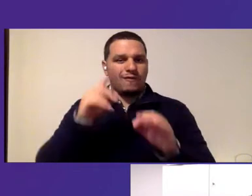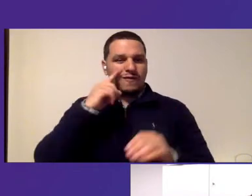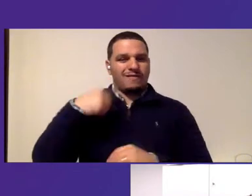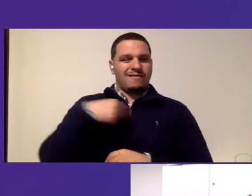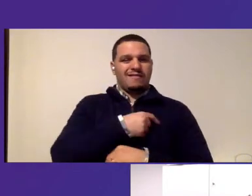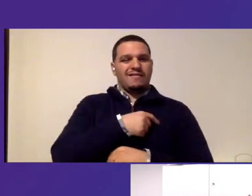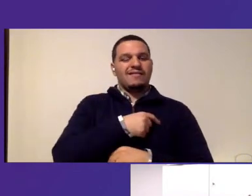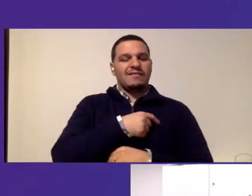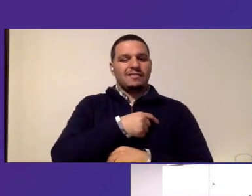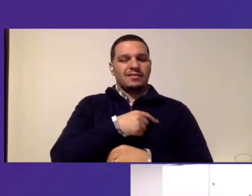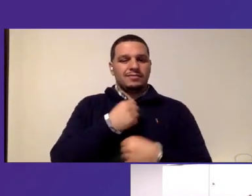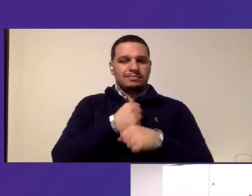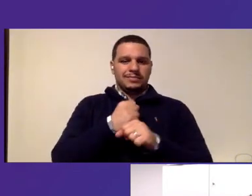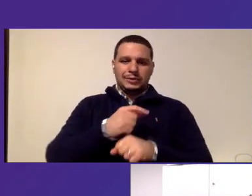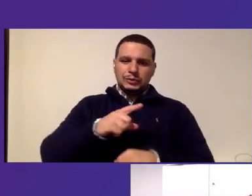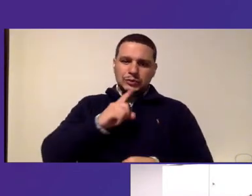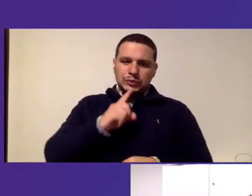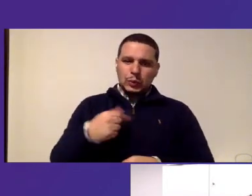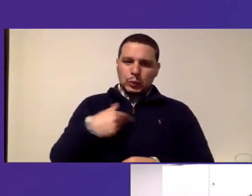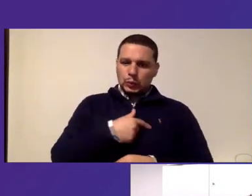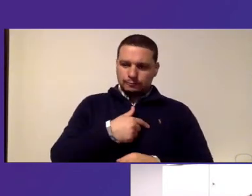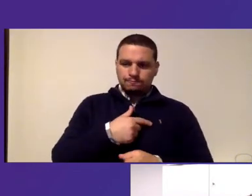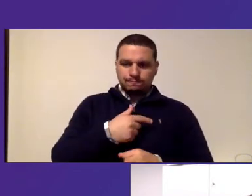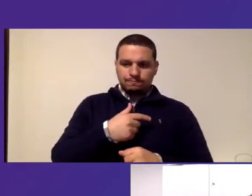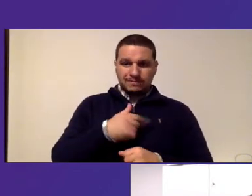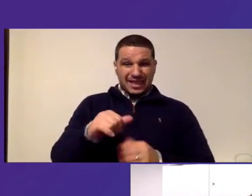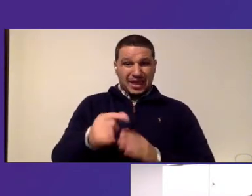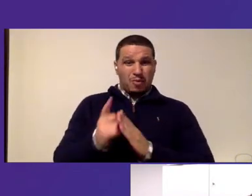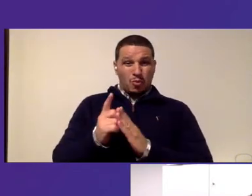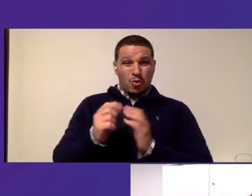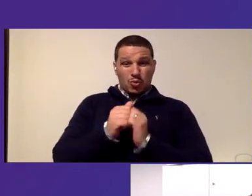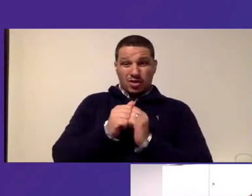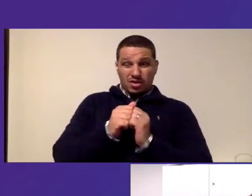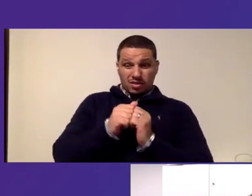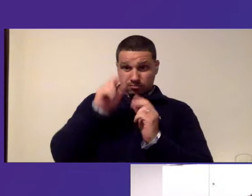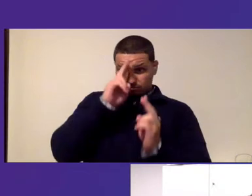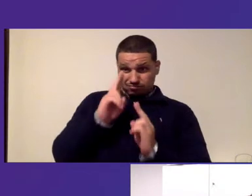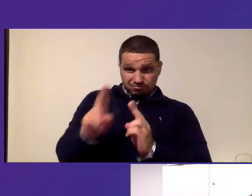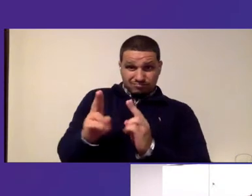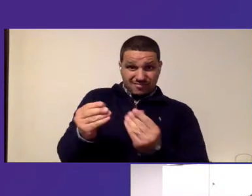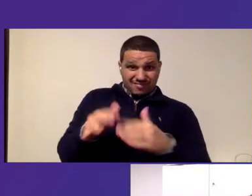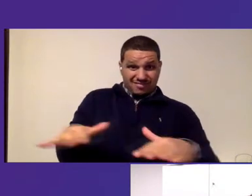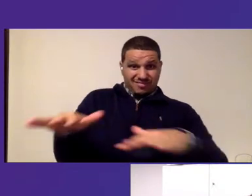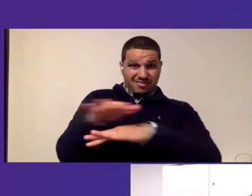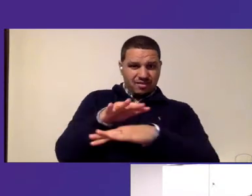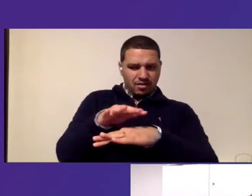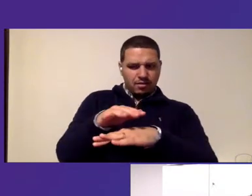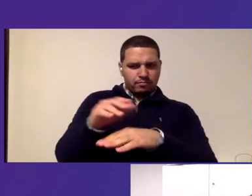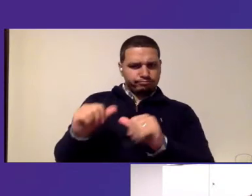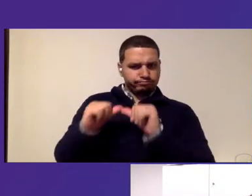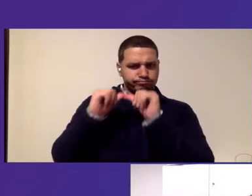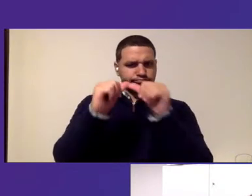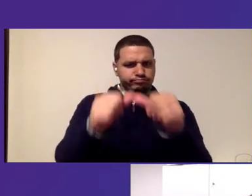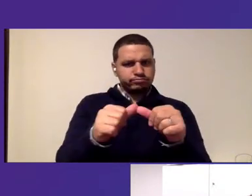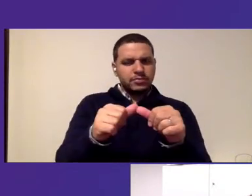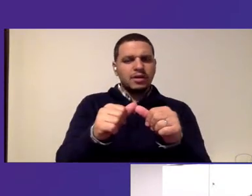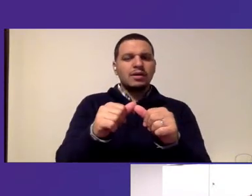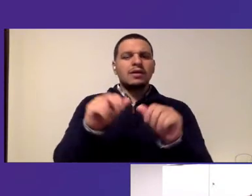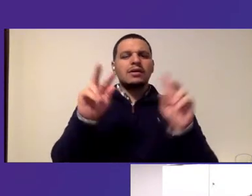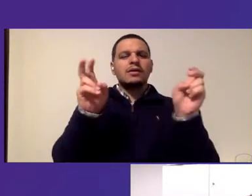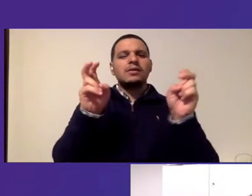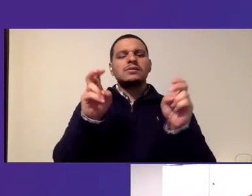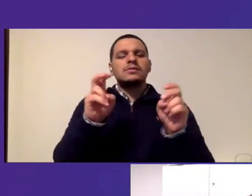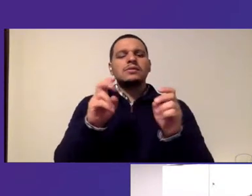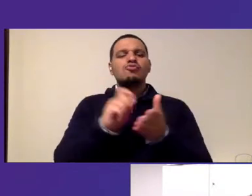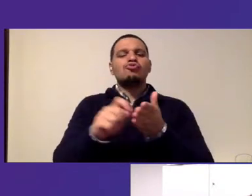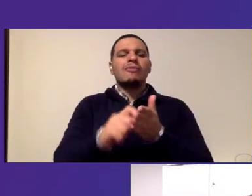that we take this moment of ritual and of remembrance and of ongoing rewriting of what